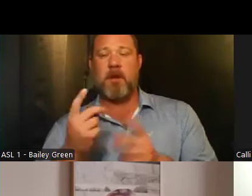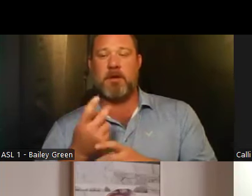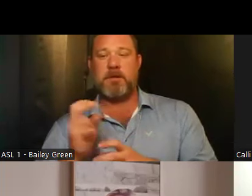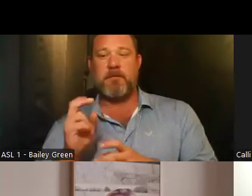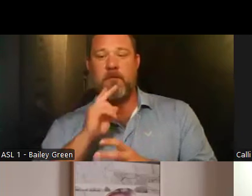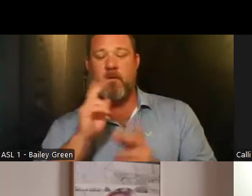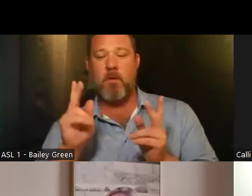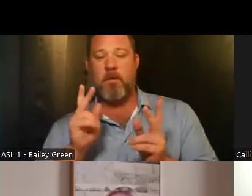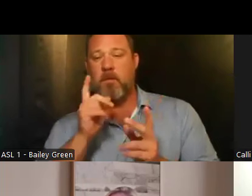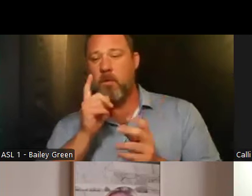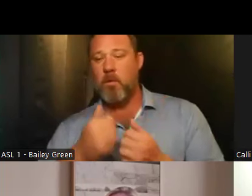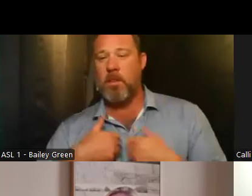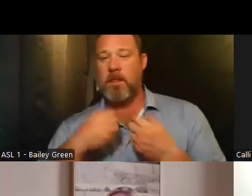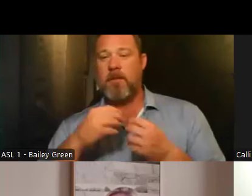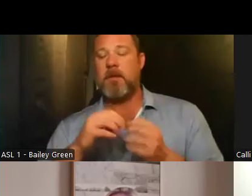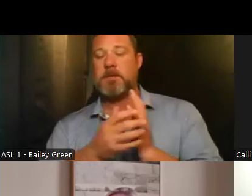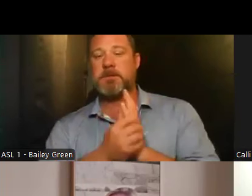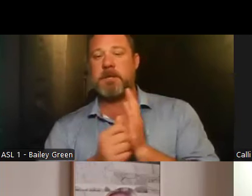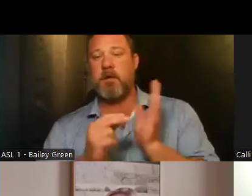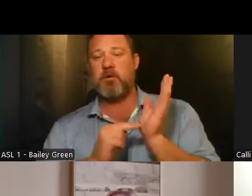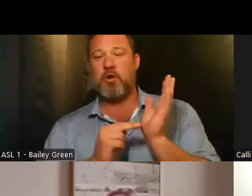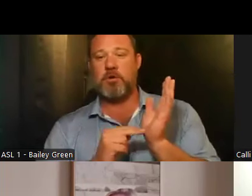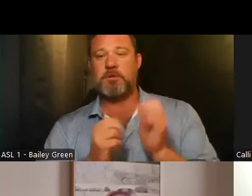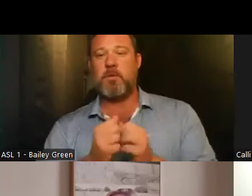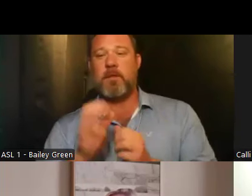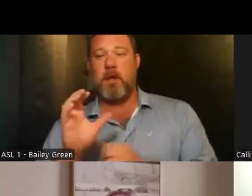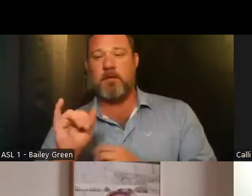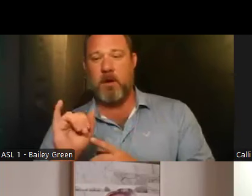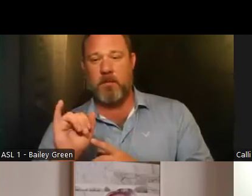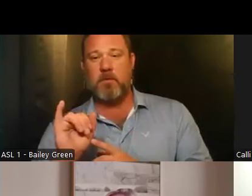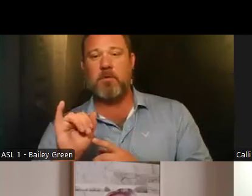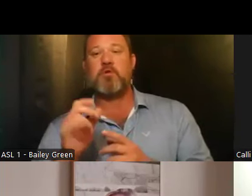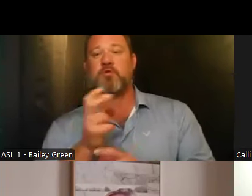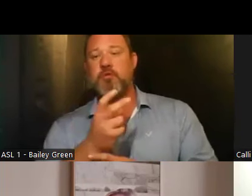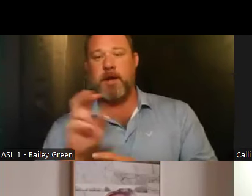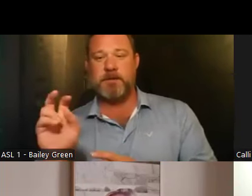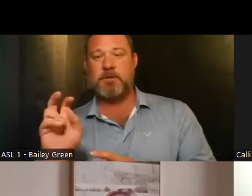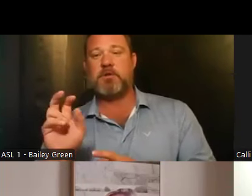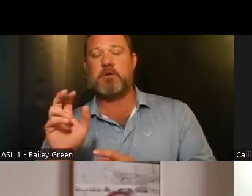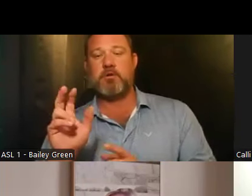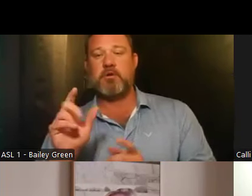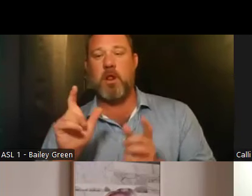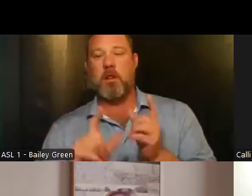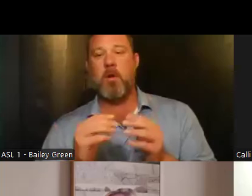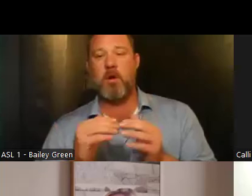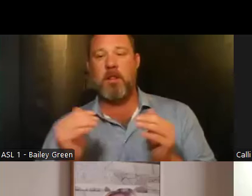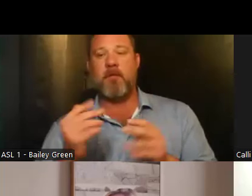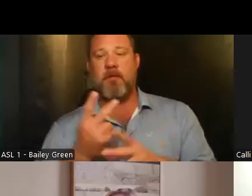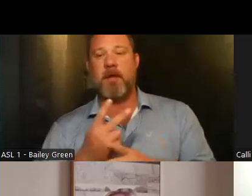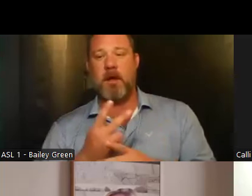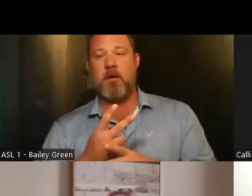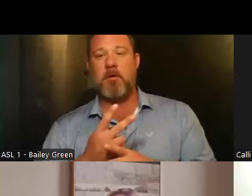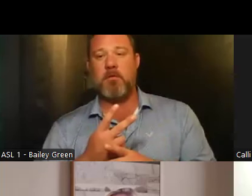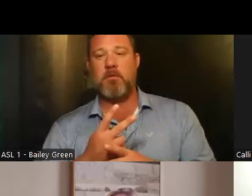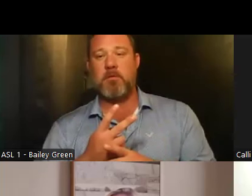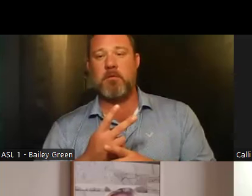people who are living already in a skilled nursing facility, living with a cognitive impairment, to transition to a lower level of care in any way,